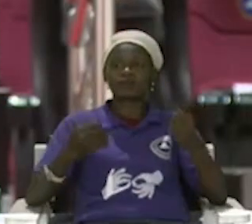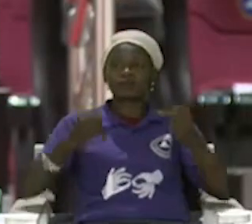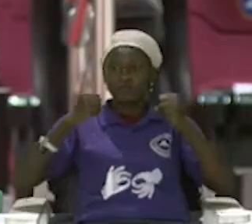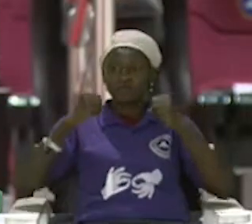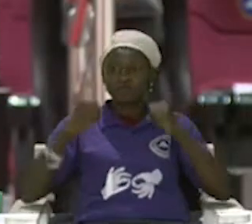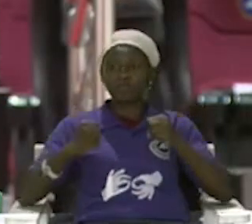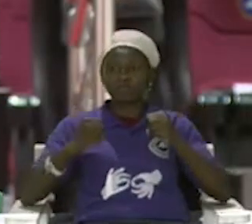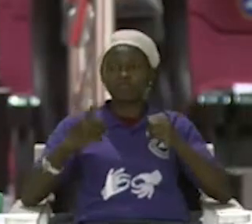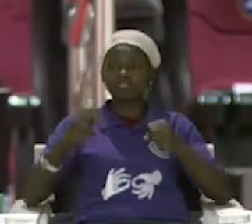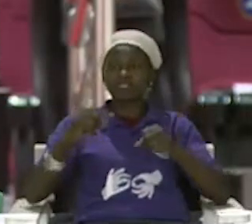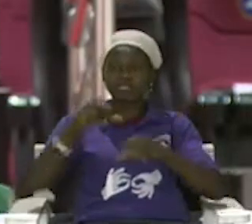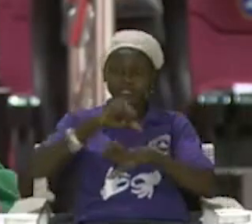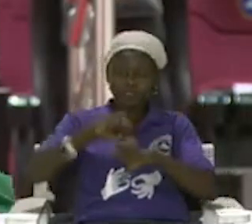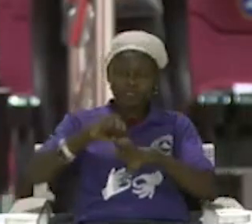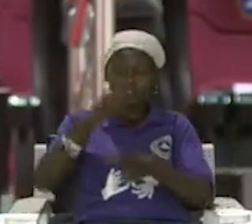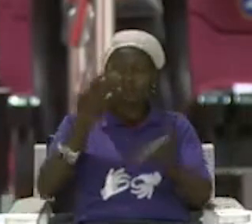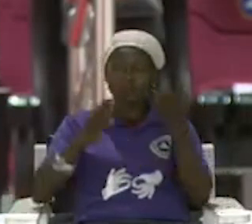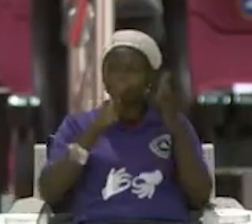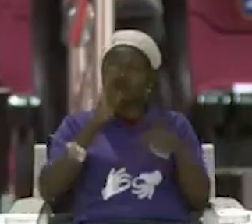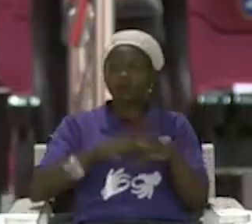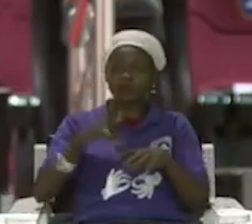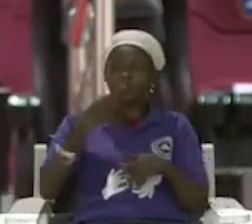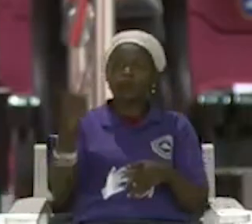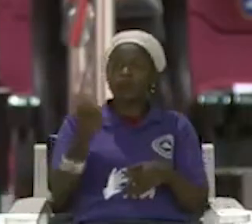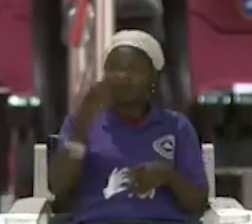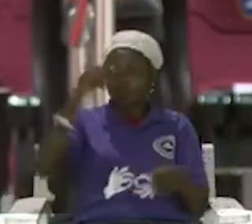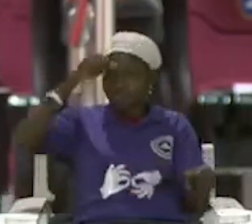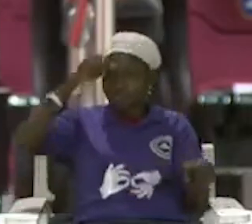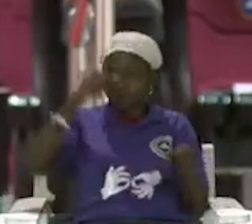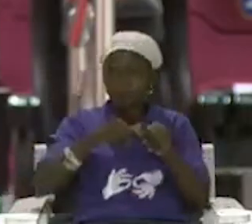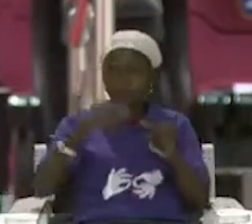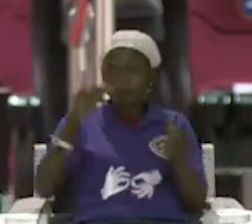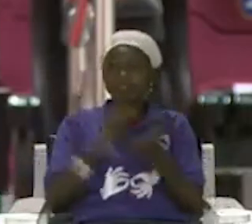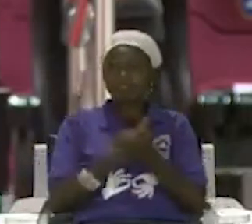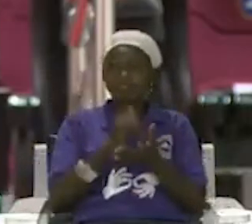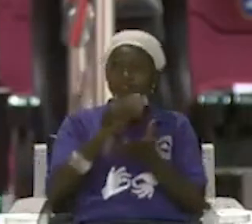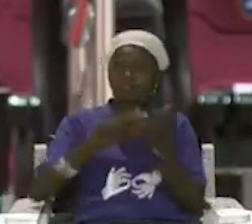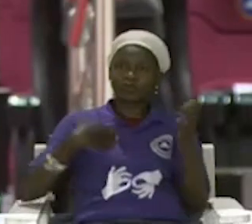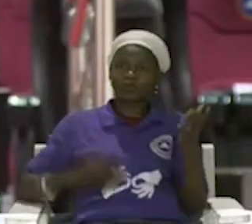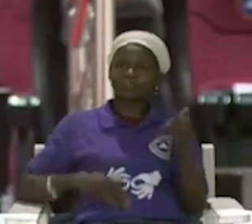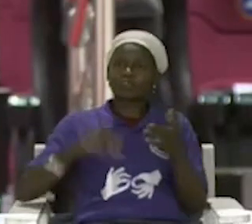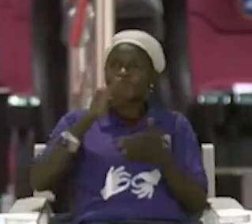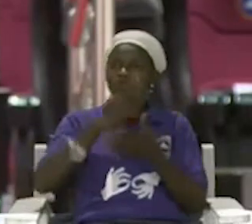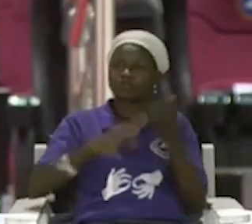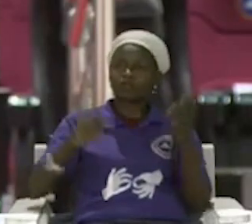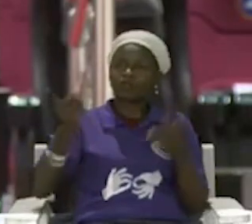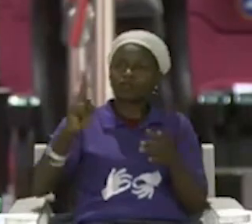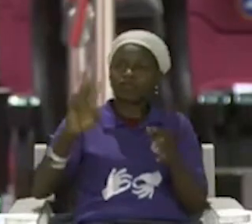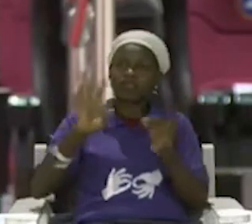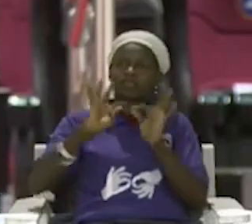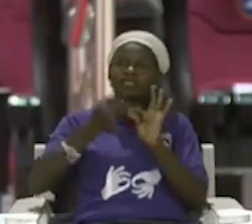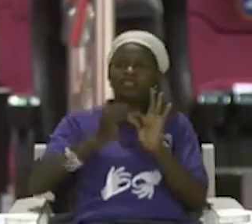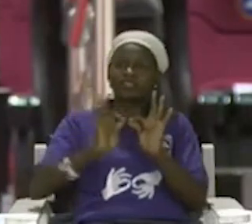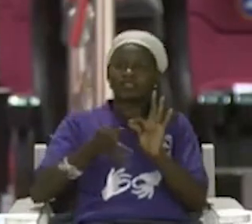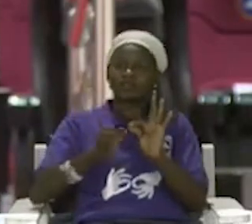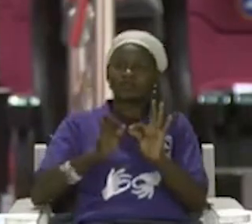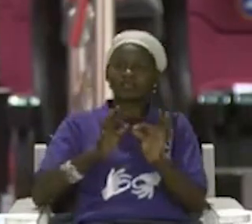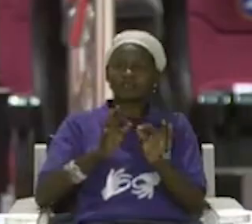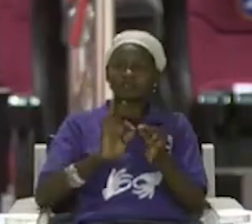strong the anointing may be on you, always remember that someone is somewhere